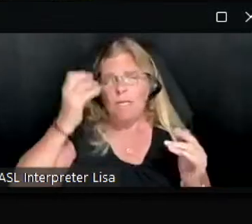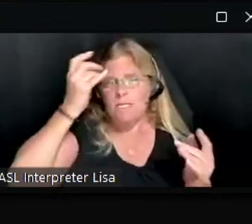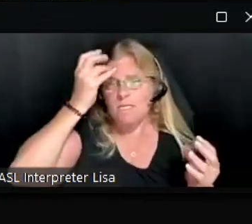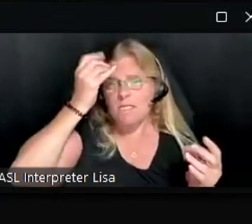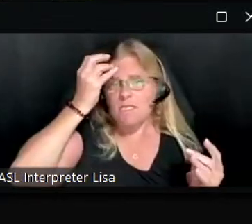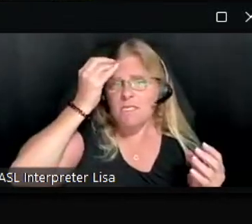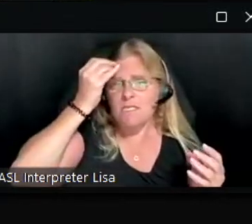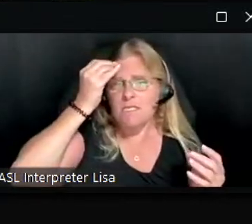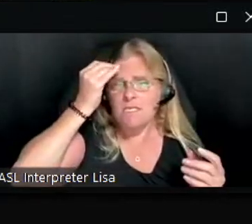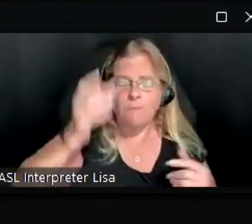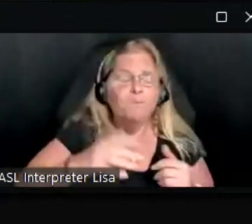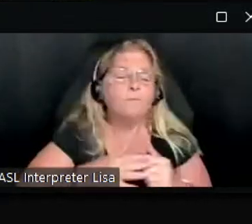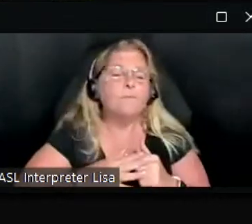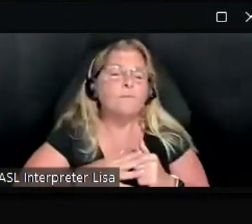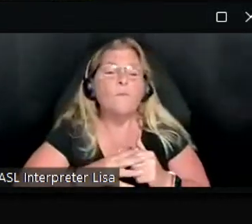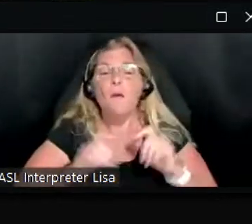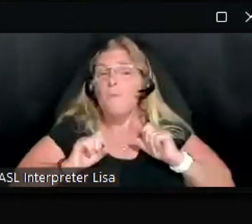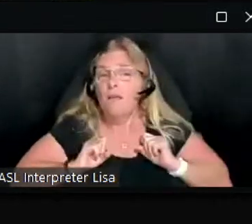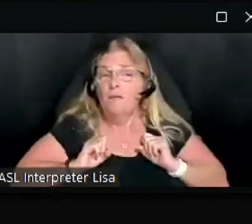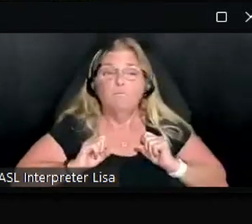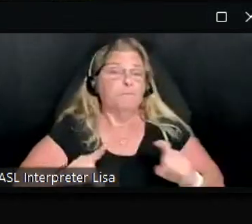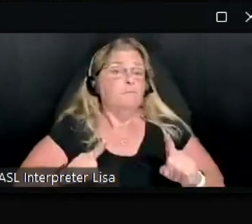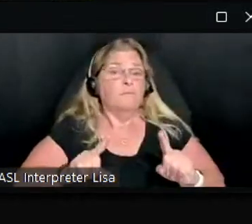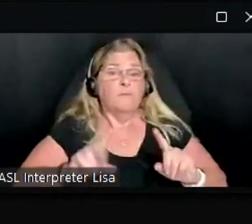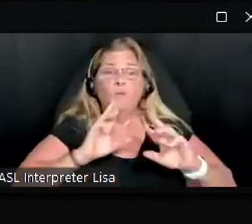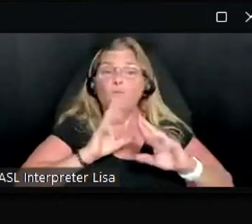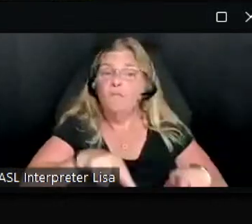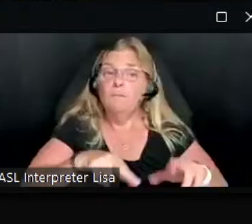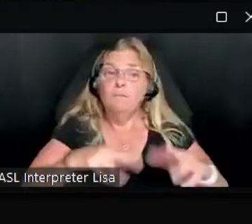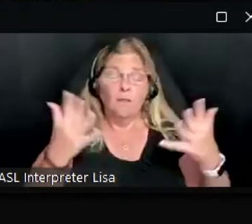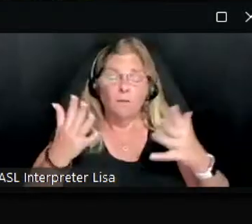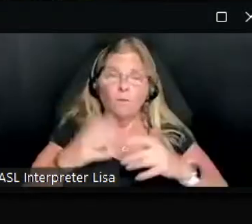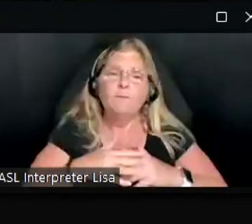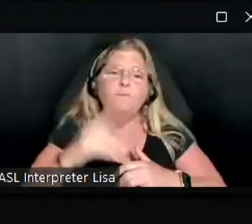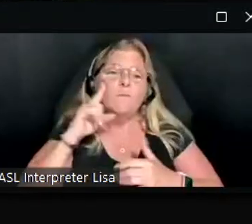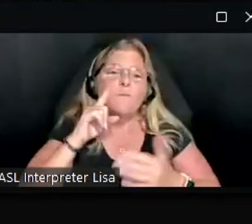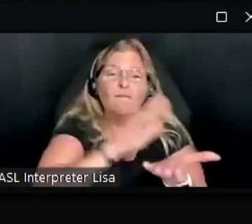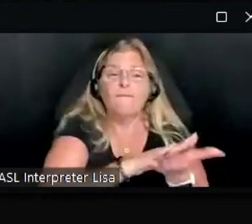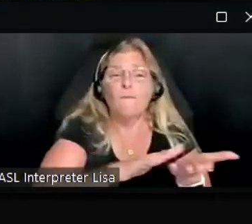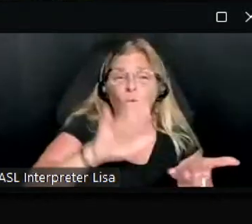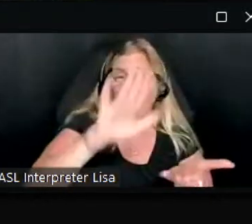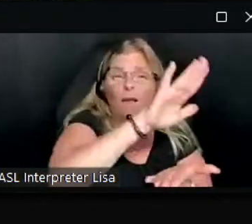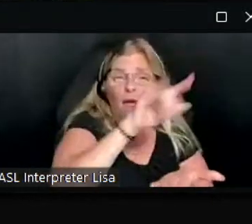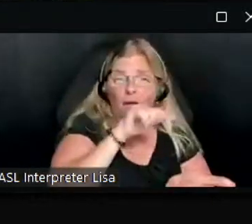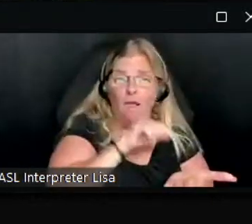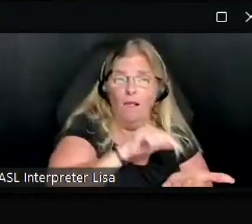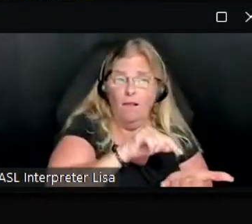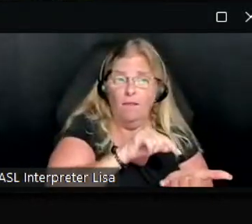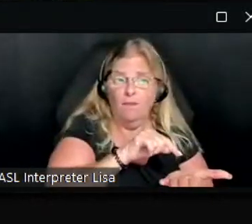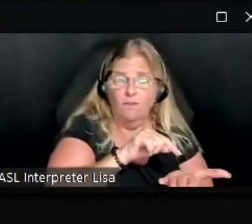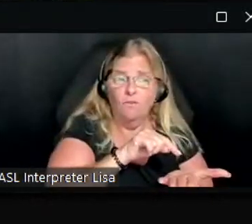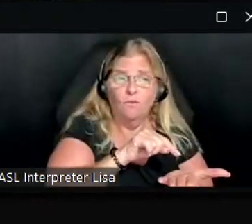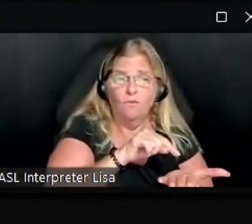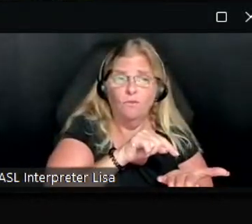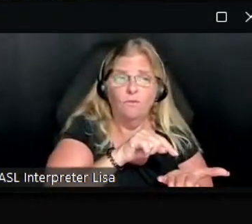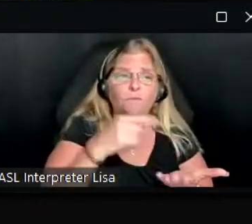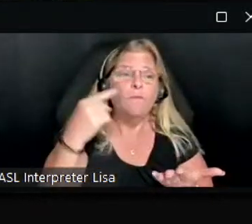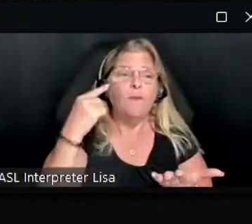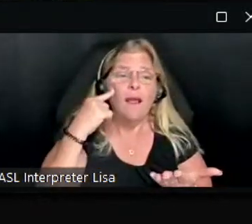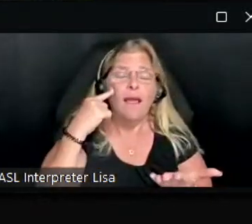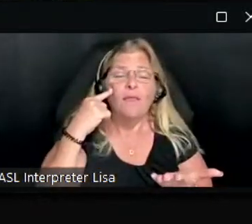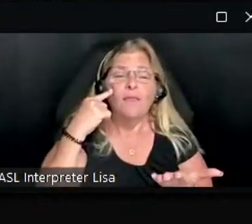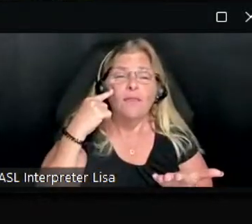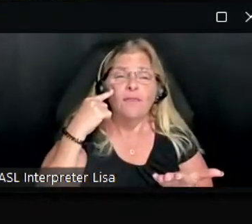But my initial response is that for higher education, I do think that it should lay